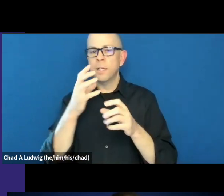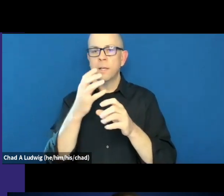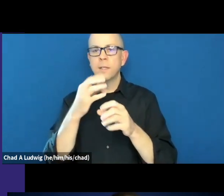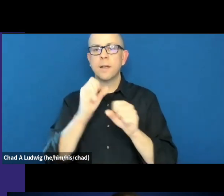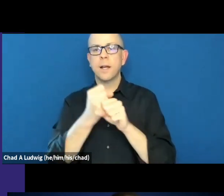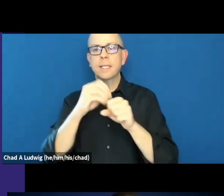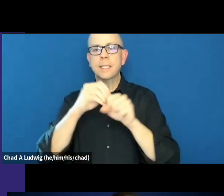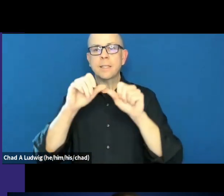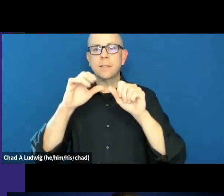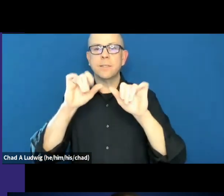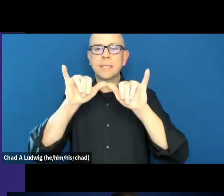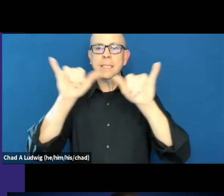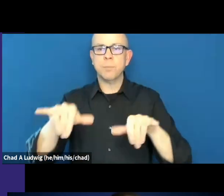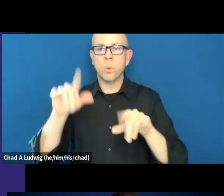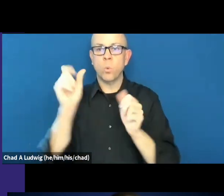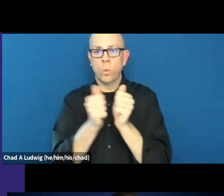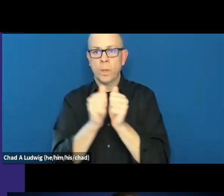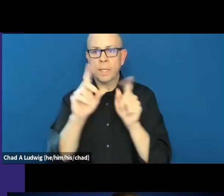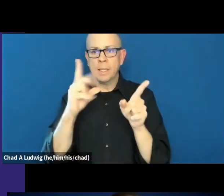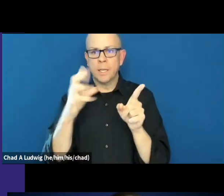clients